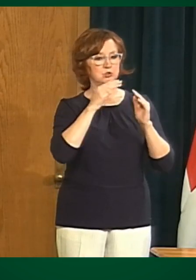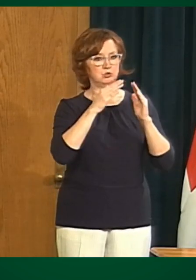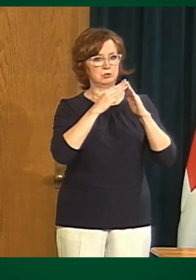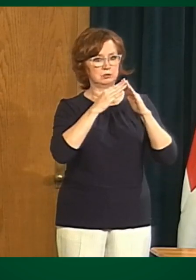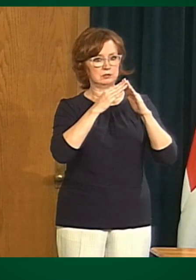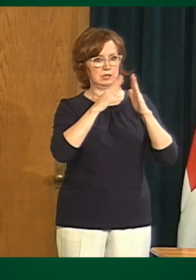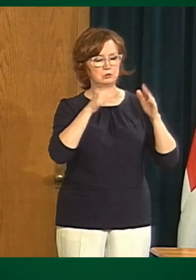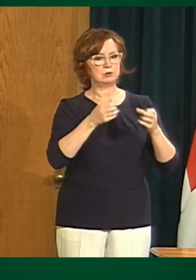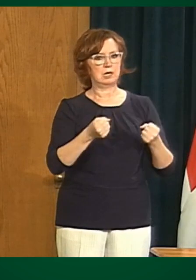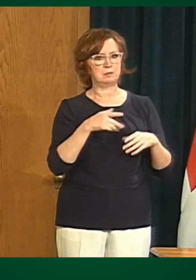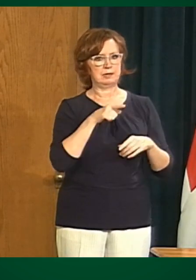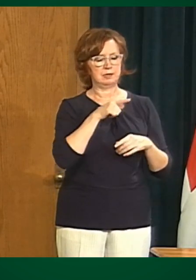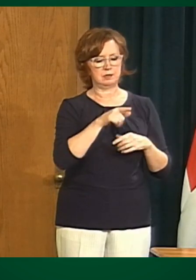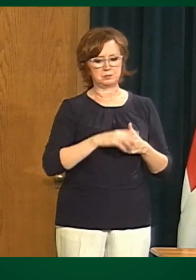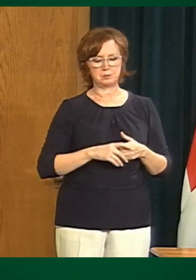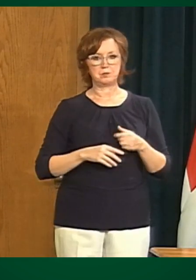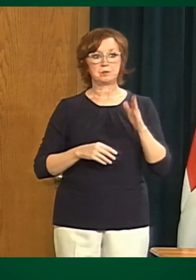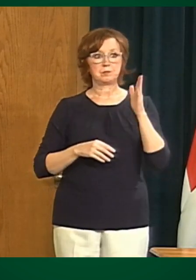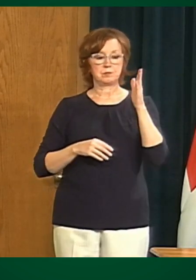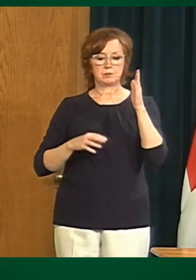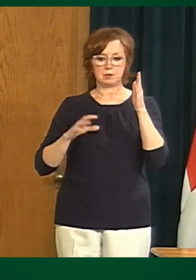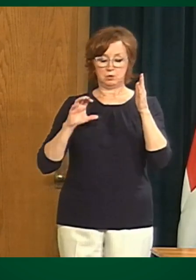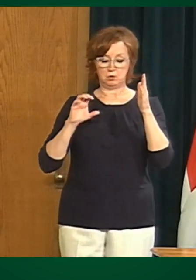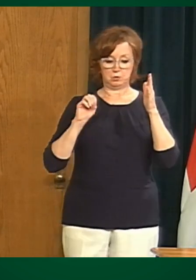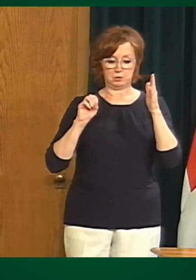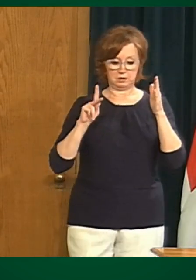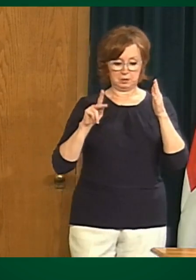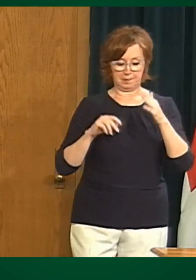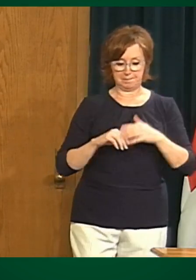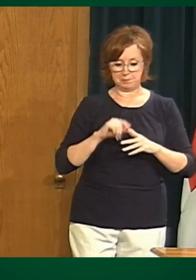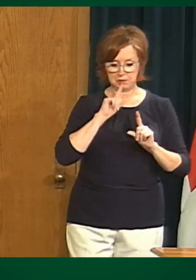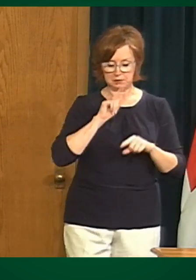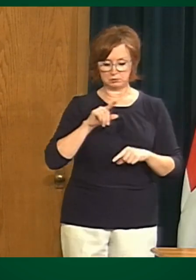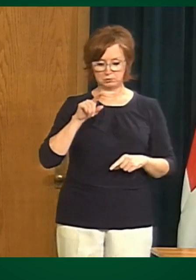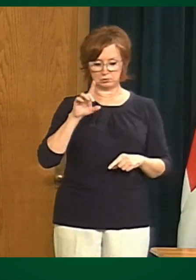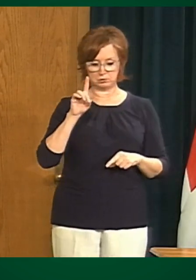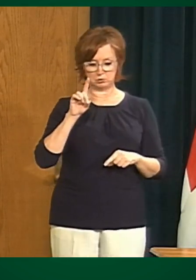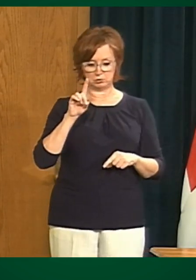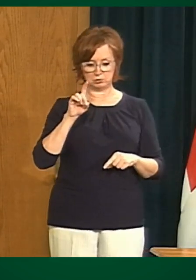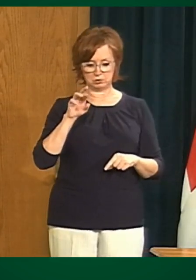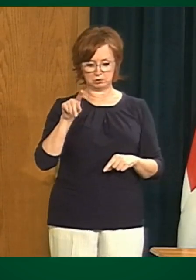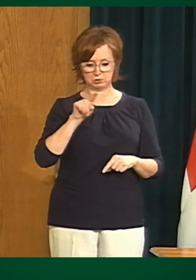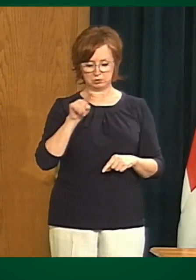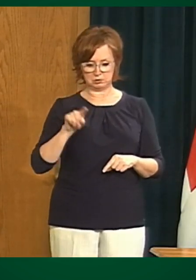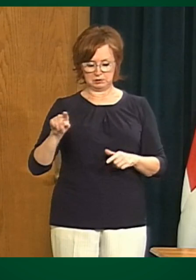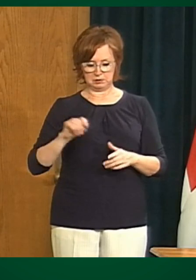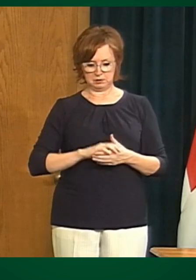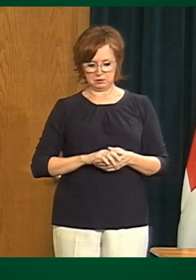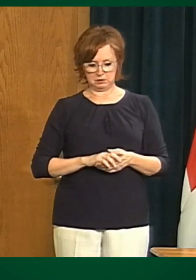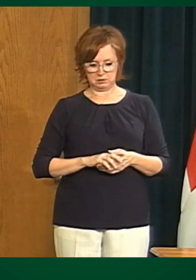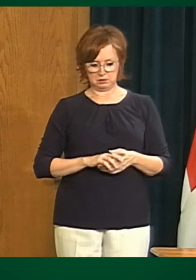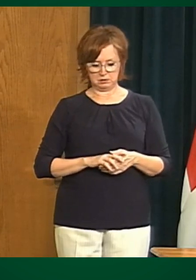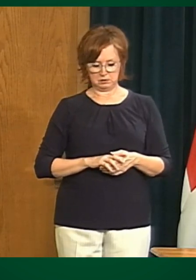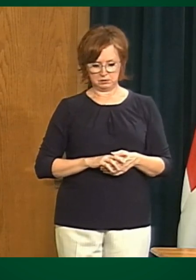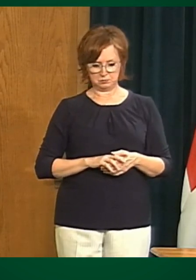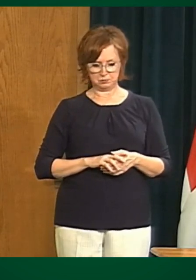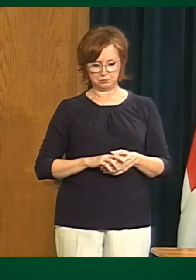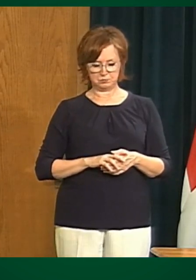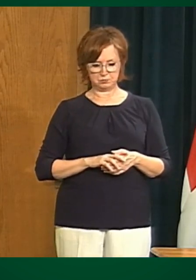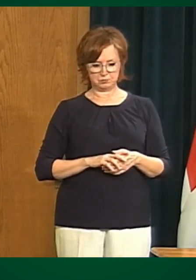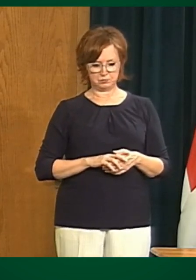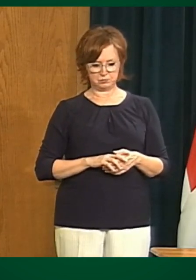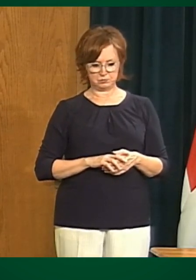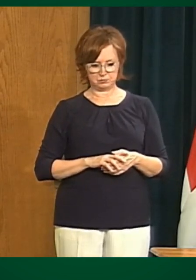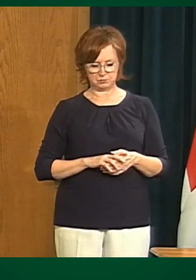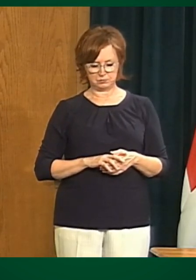For the patient who has been who was deceased in the Loche, the